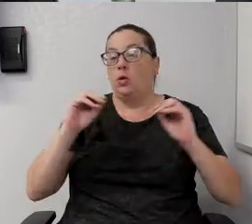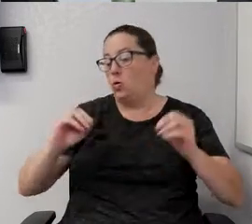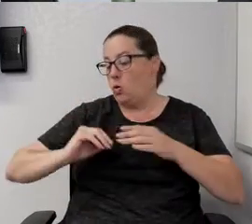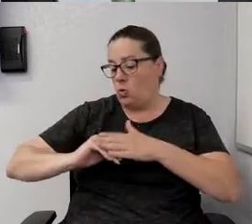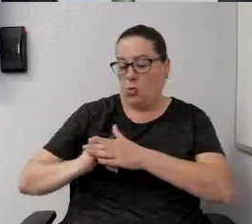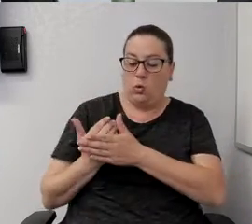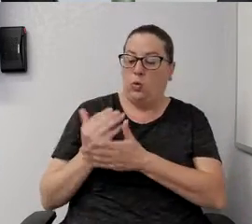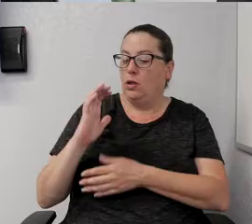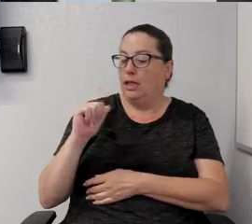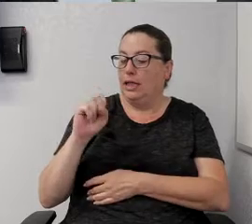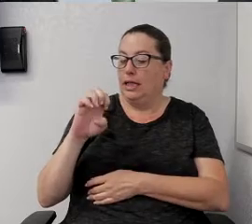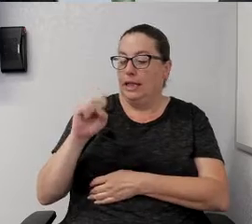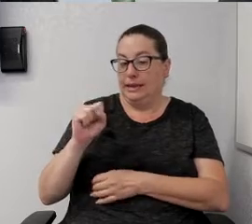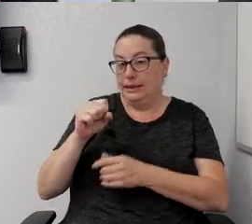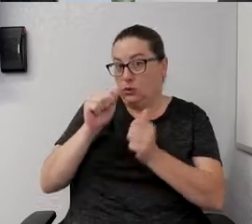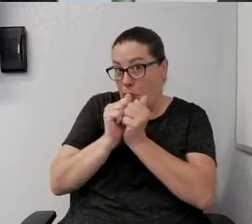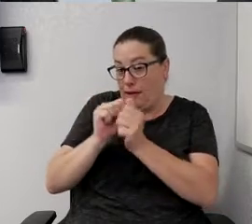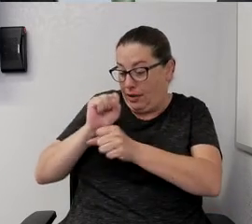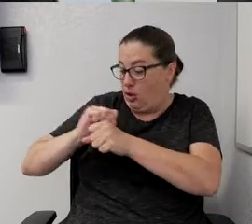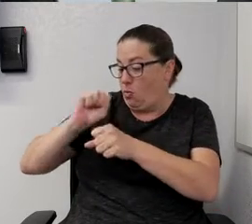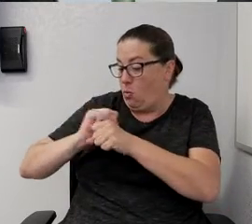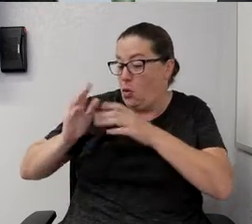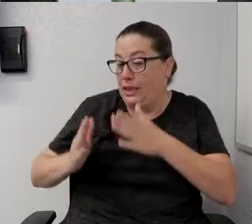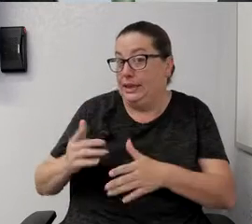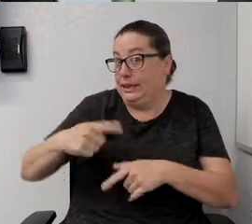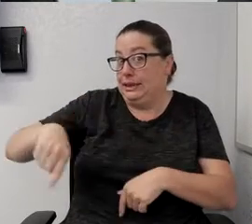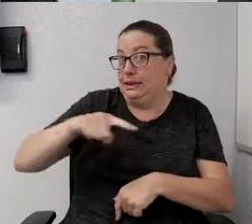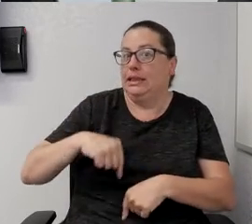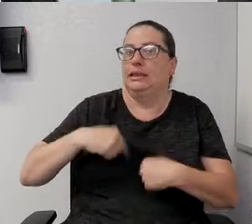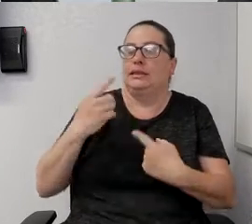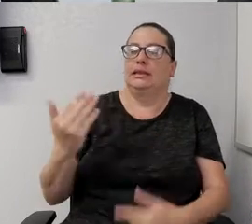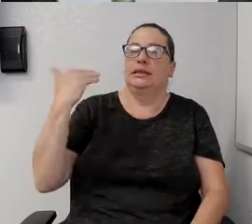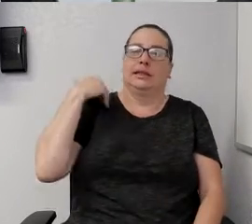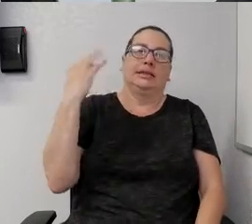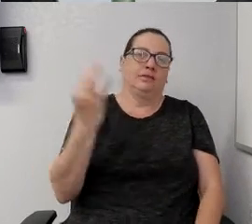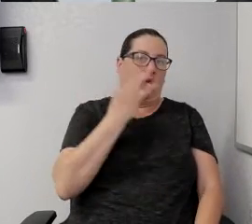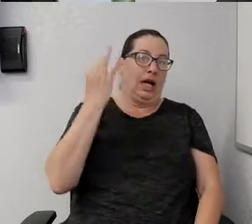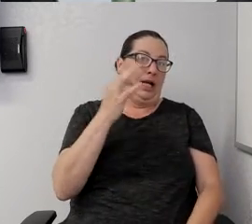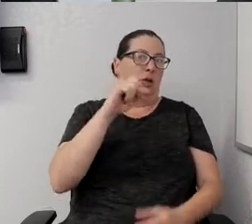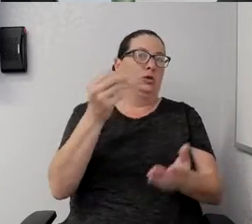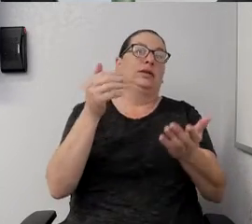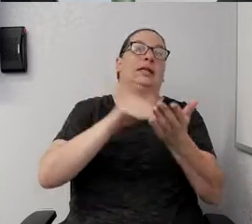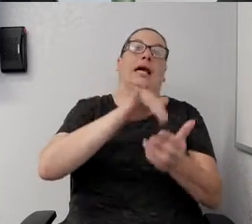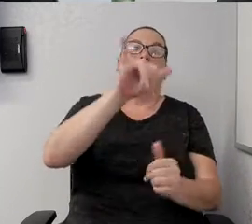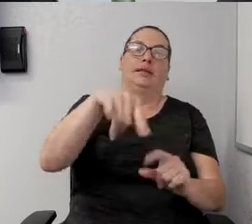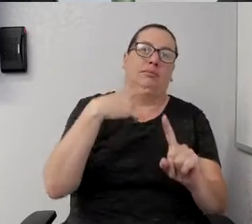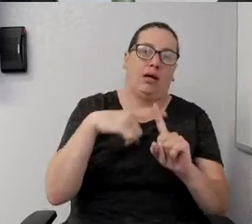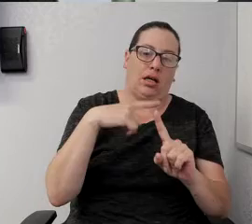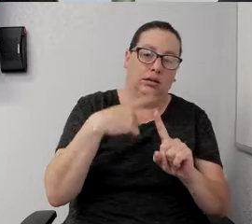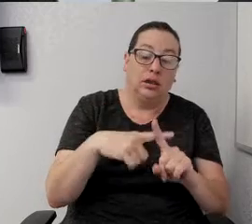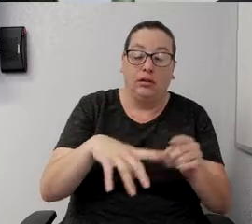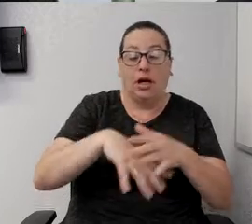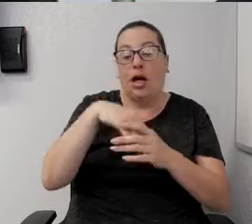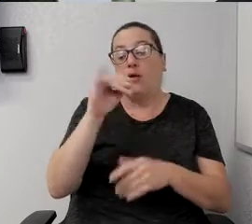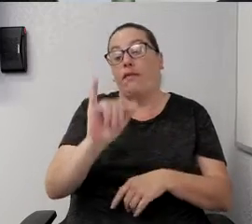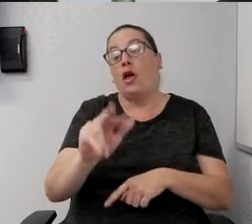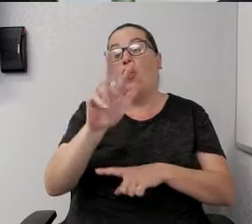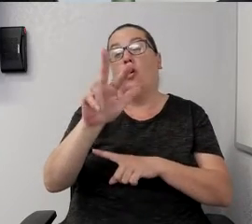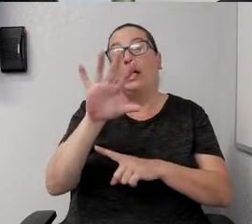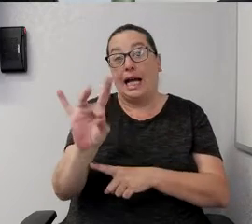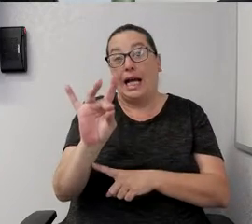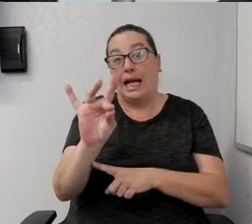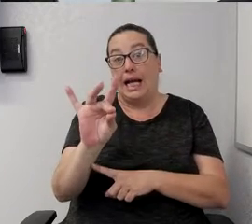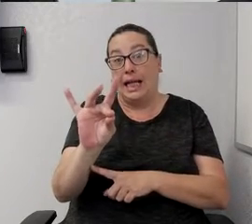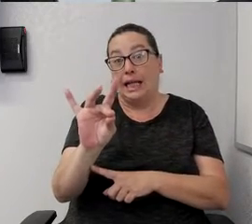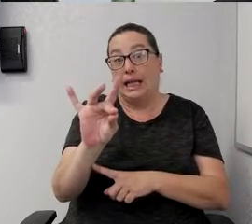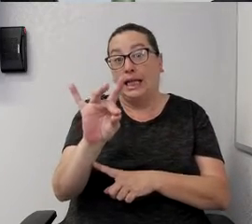employees since last Friday. So that's, again, a very positive thing. Of those 38 that tested positive, 10 have already